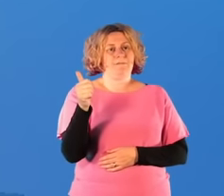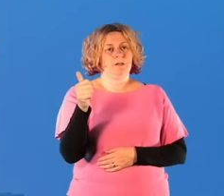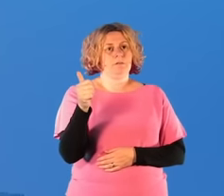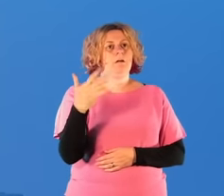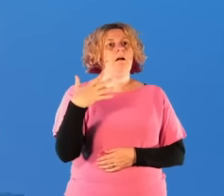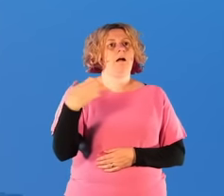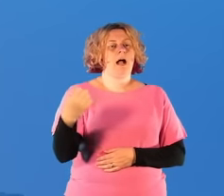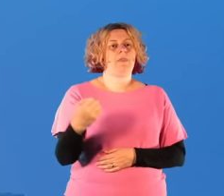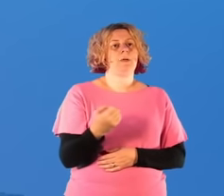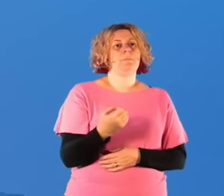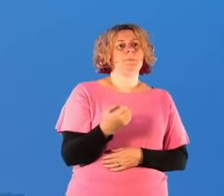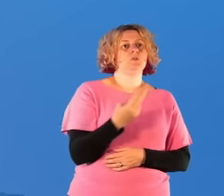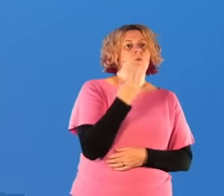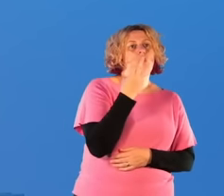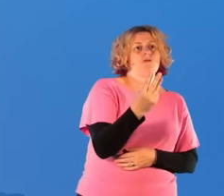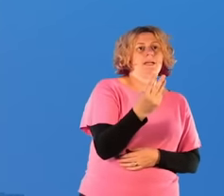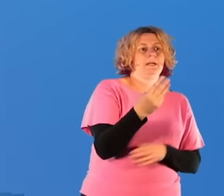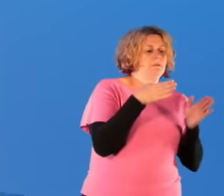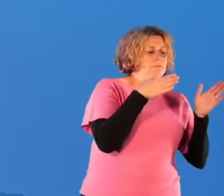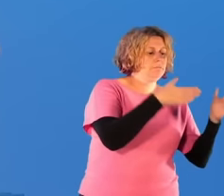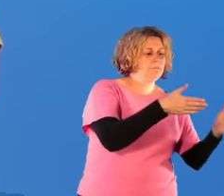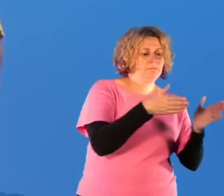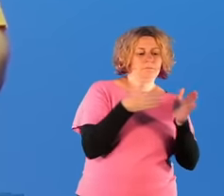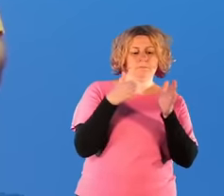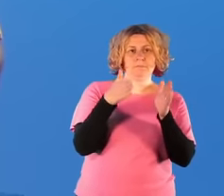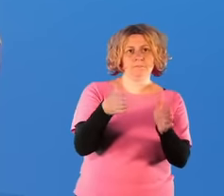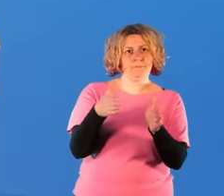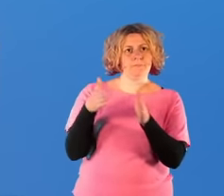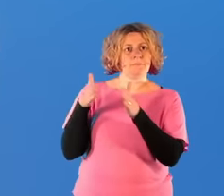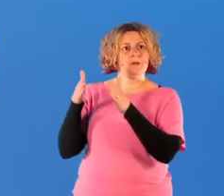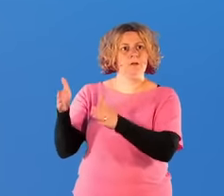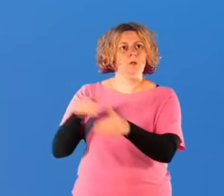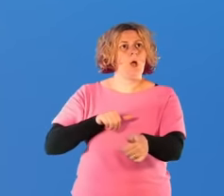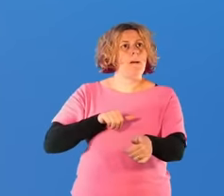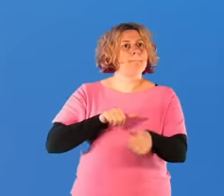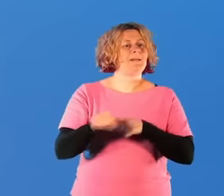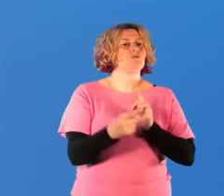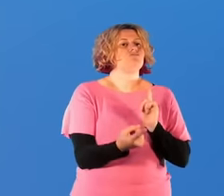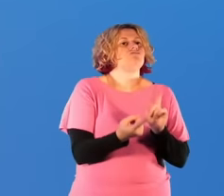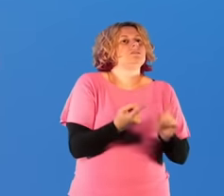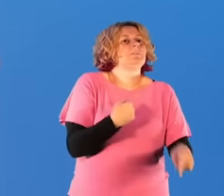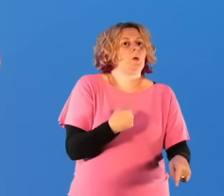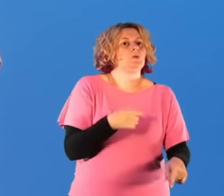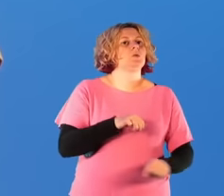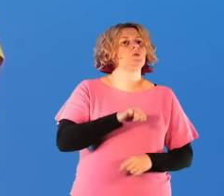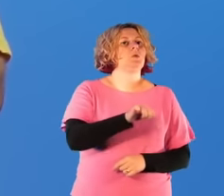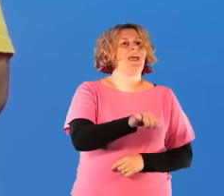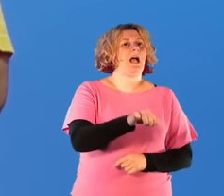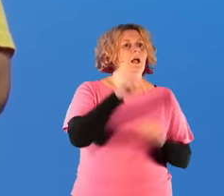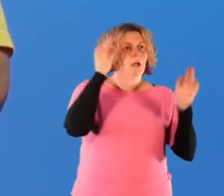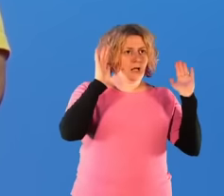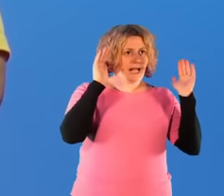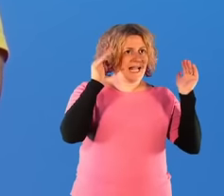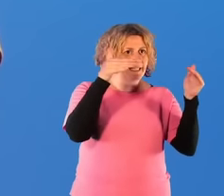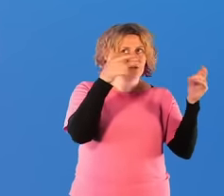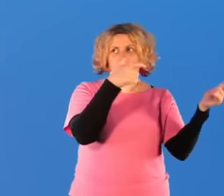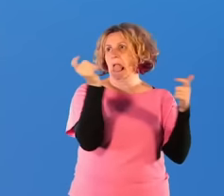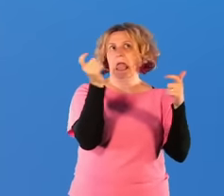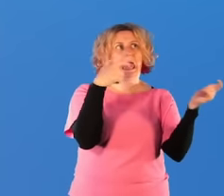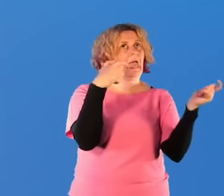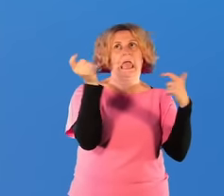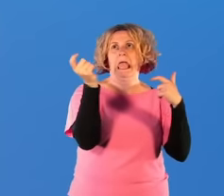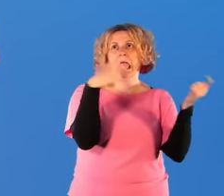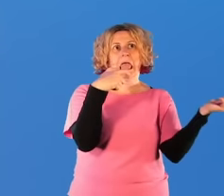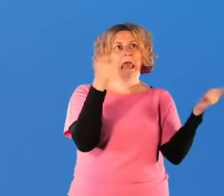into 3 age groups so that we can better respond to their different attention spans. I've been with the